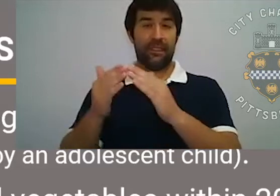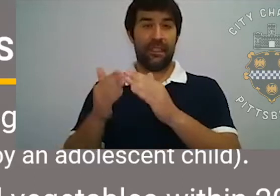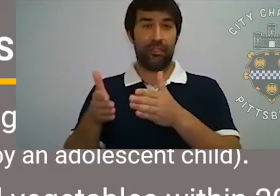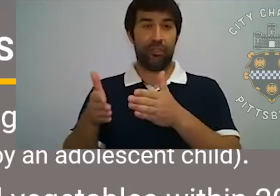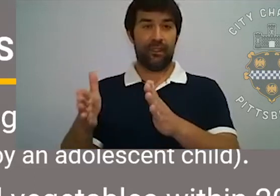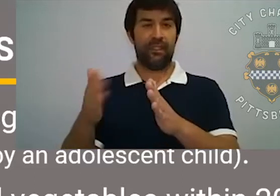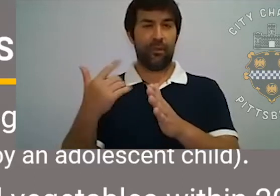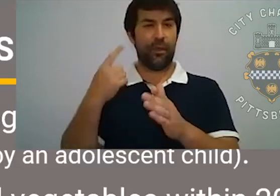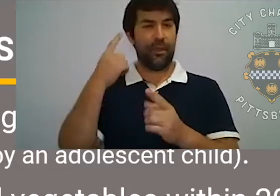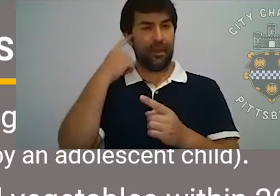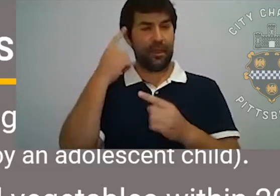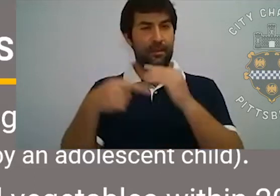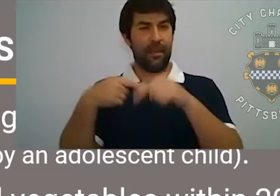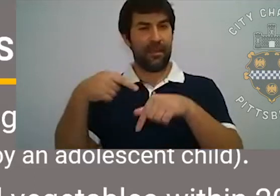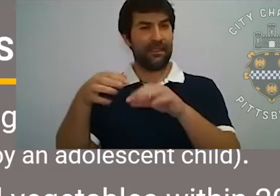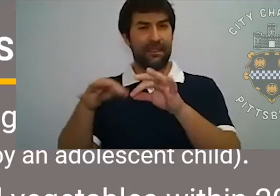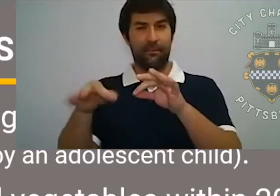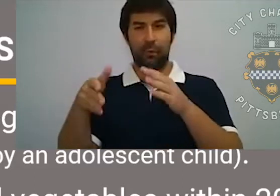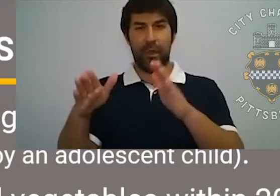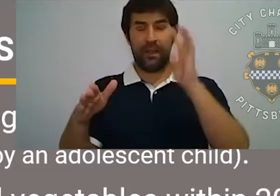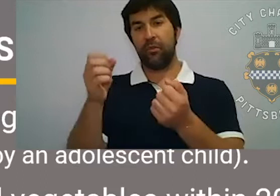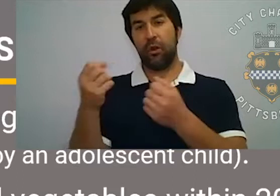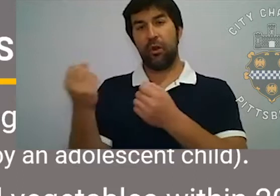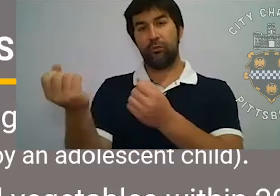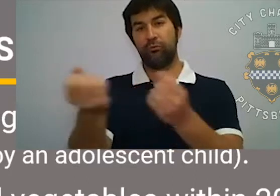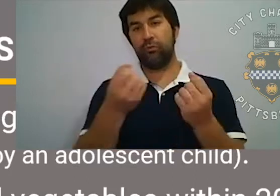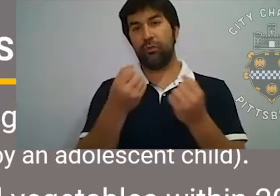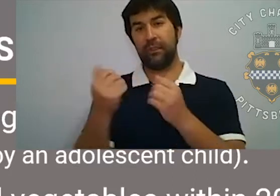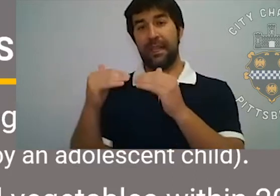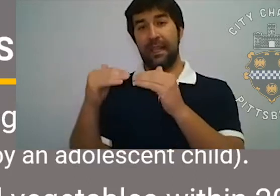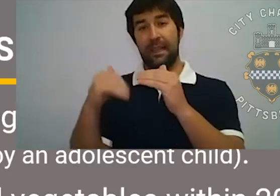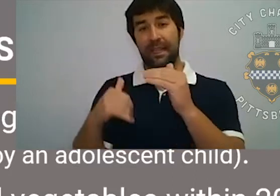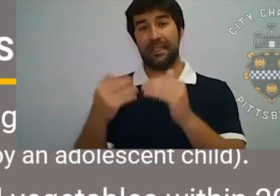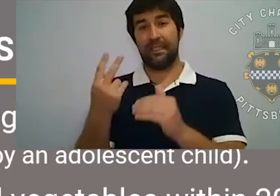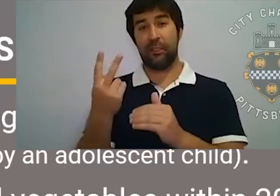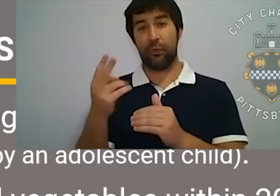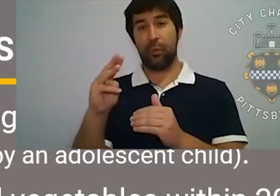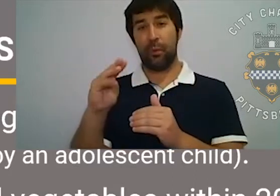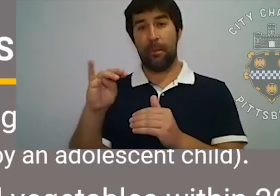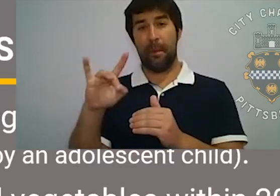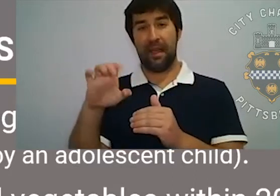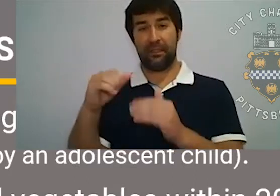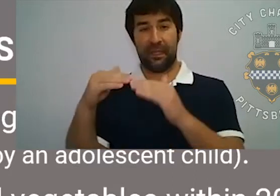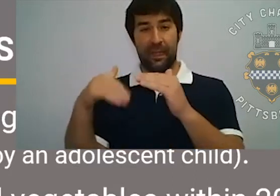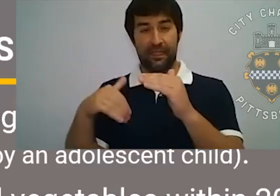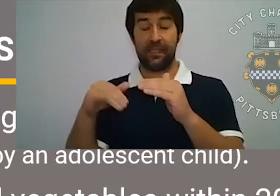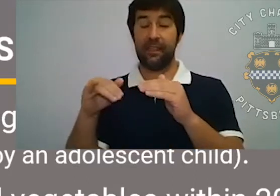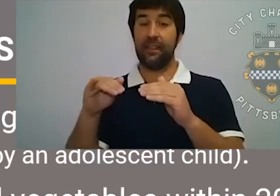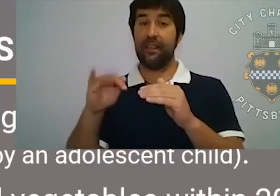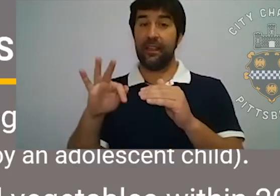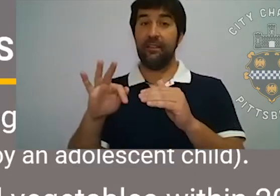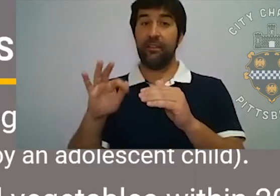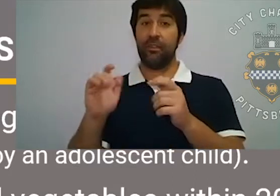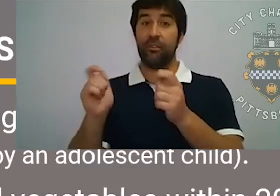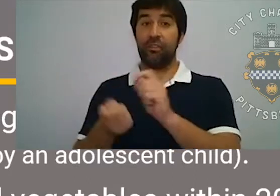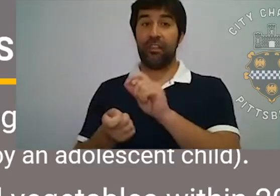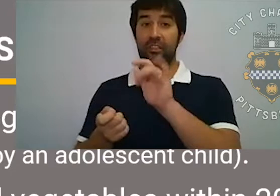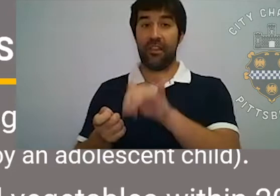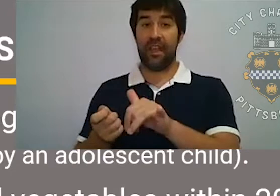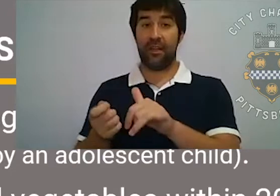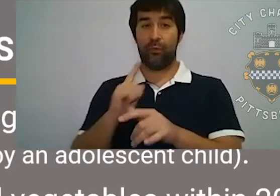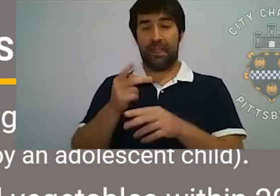meetings this year. The good news is it offers us an opportunity to really dive a little bit deeper on some of the key portions of the capital budget.